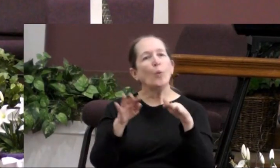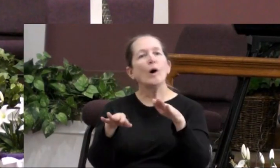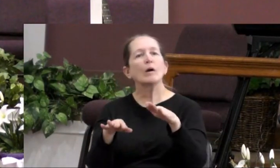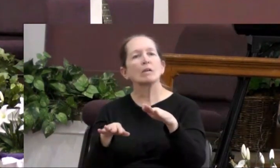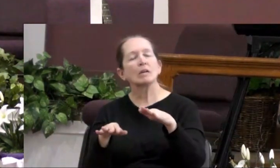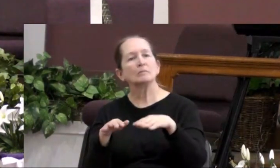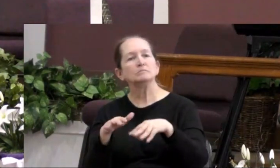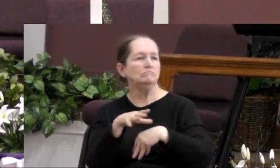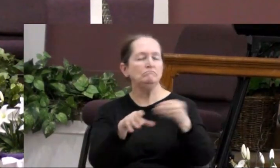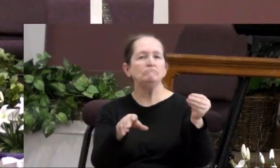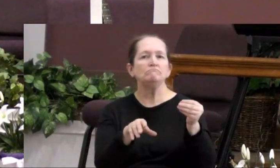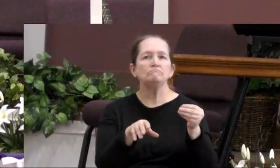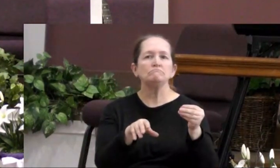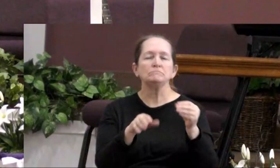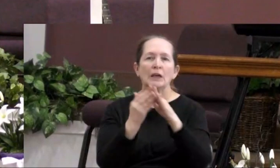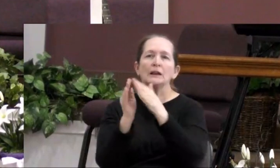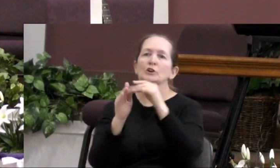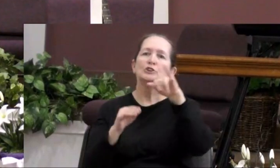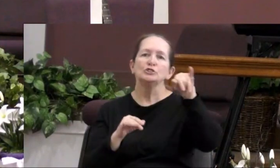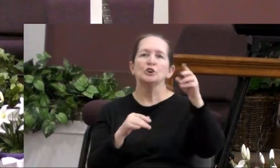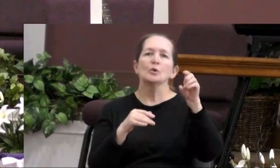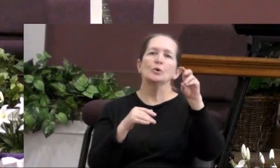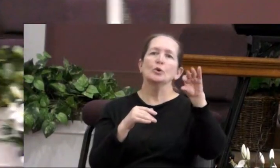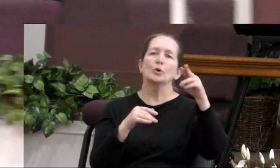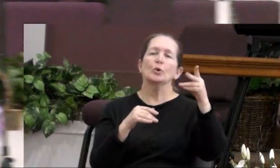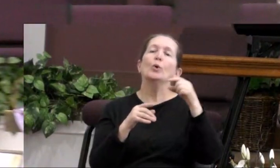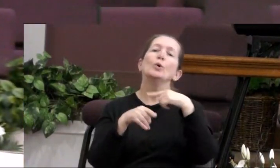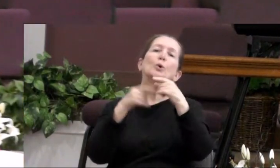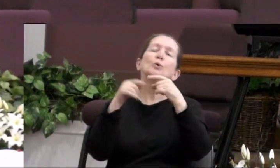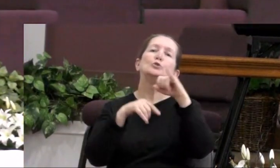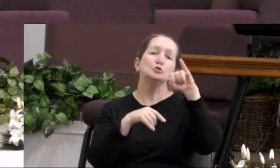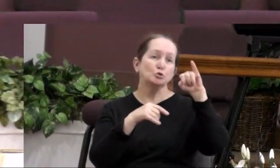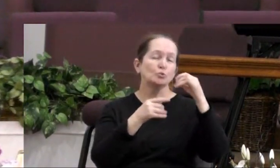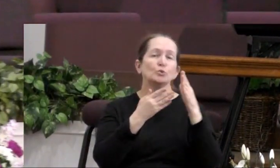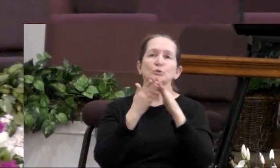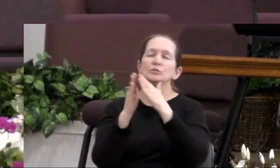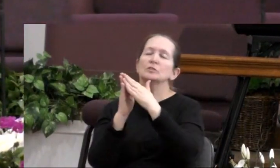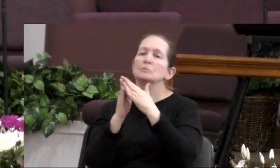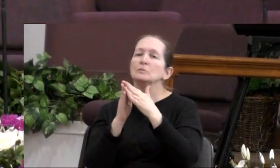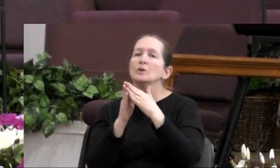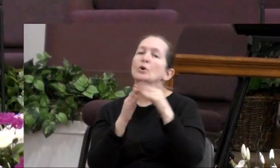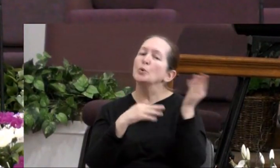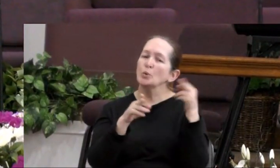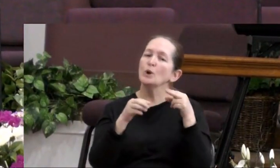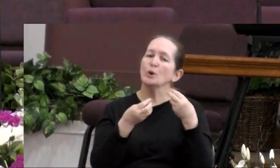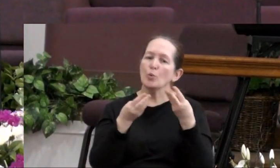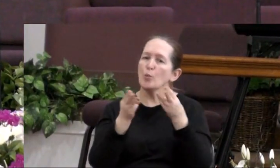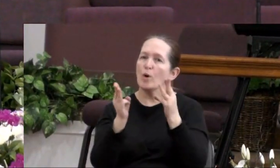Jericho, heading toward Jerusalem, getting ready to walk up